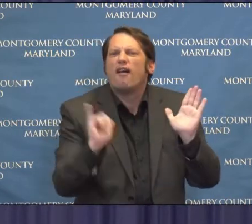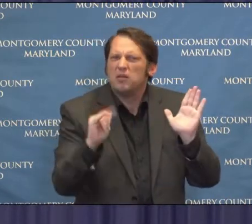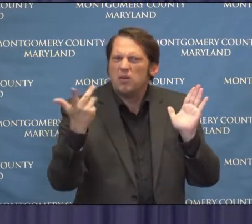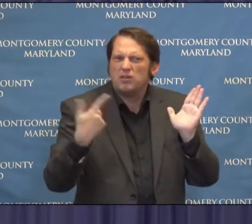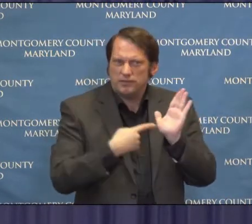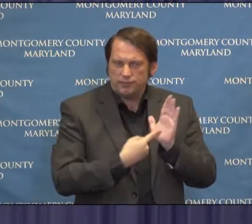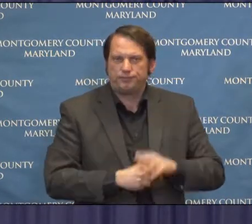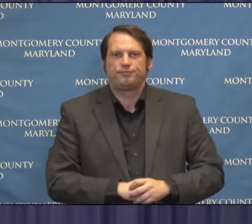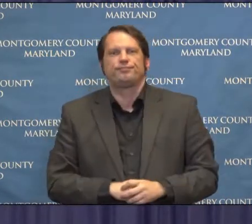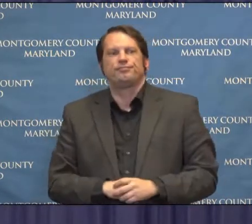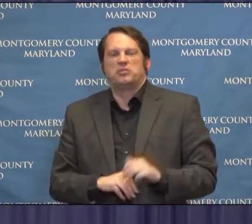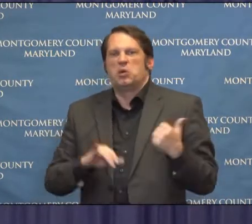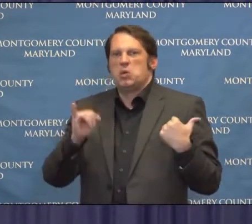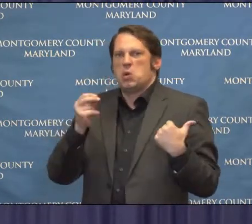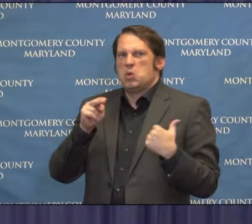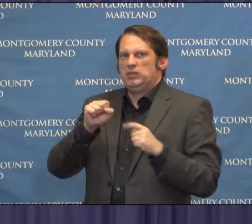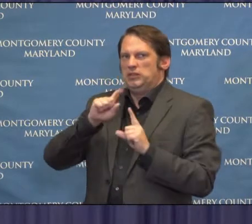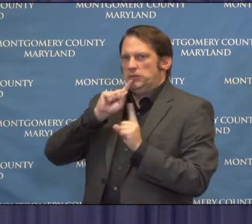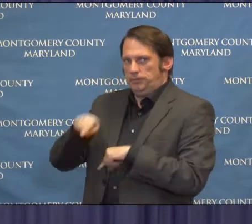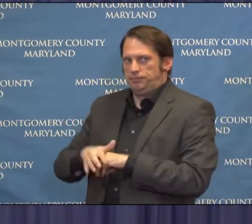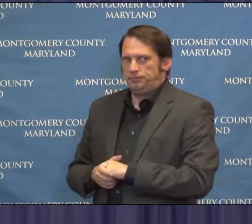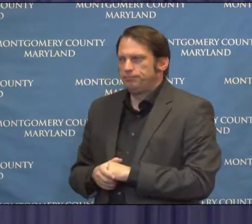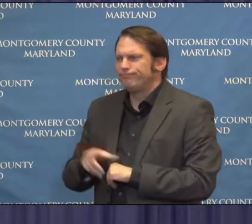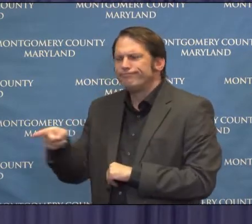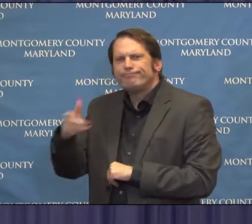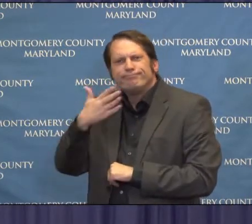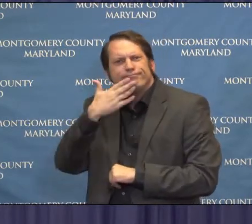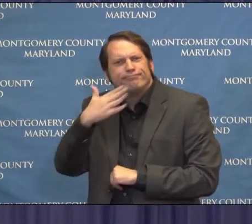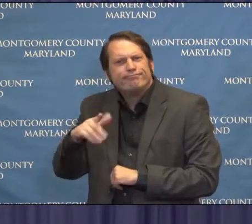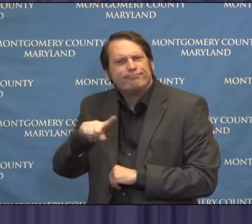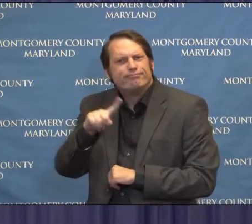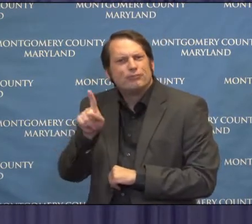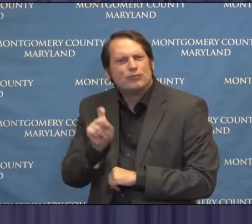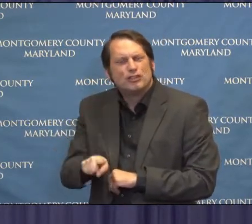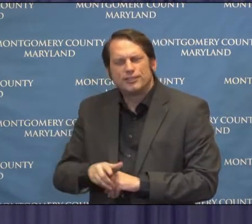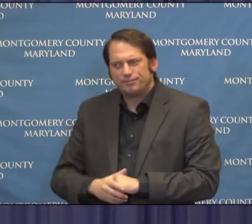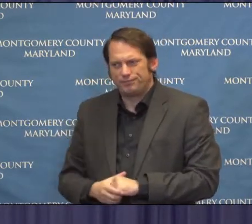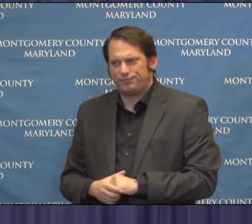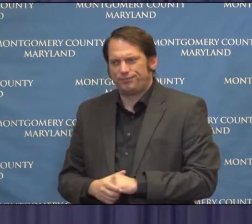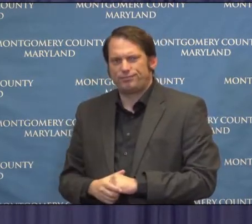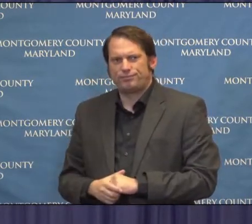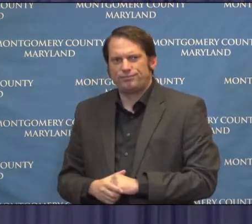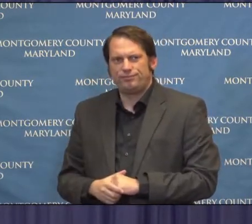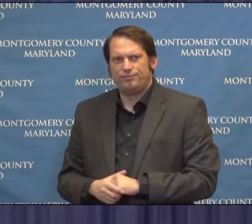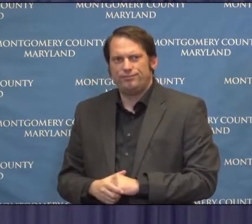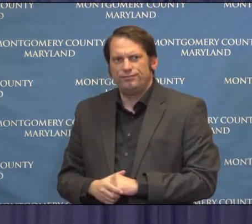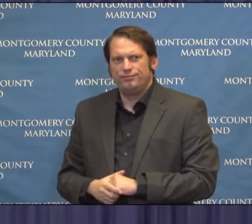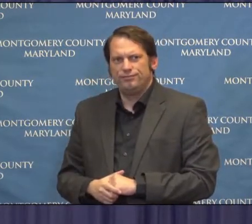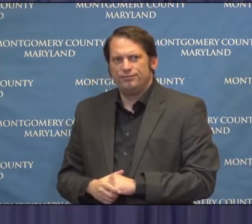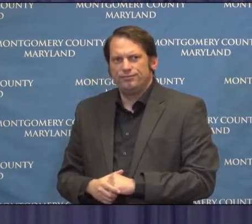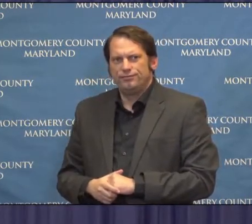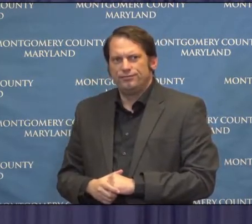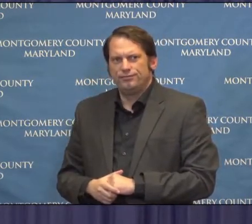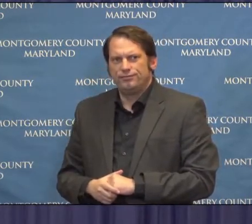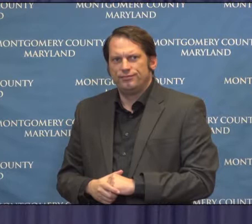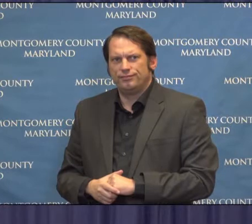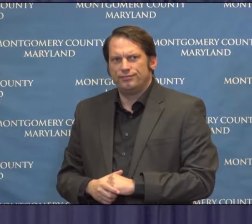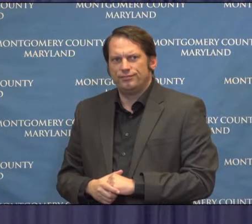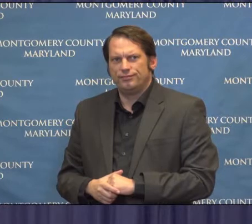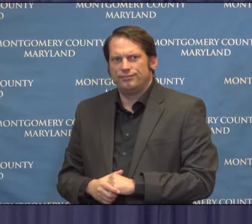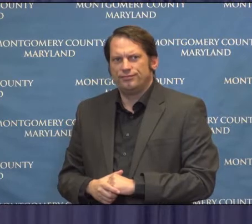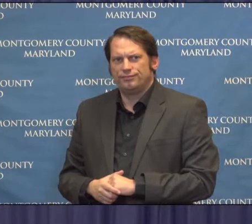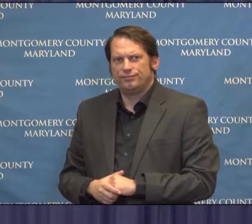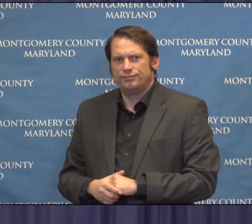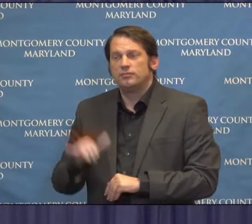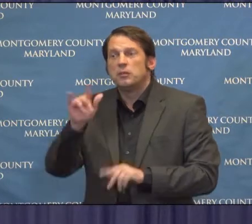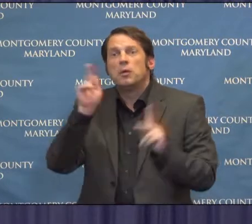want to let folks know that particularly those who are part of the essential businesses and that the governor